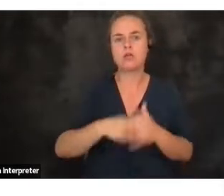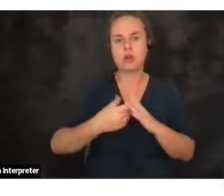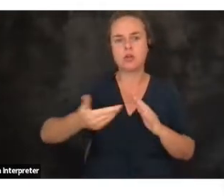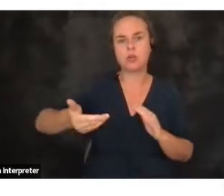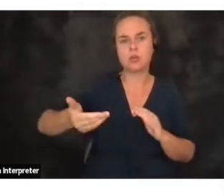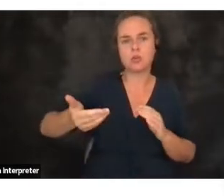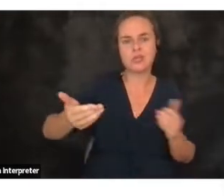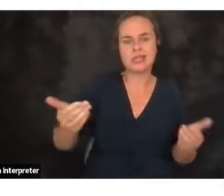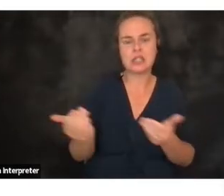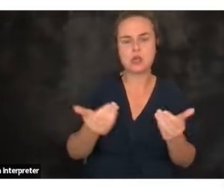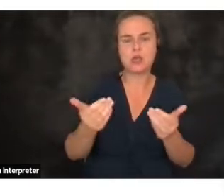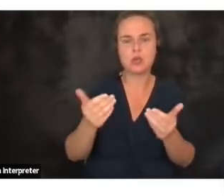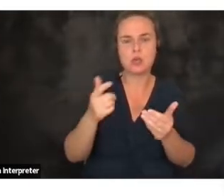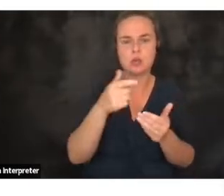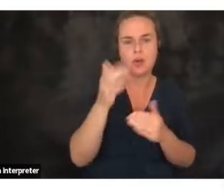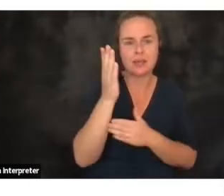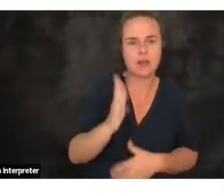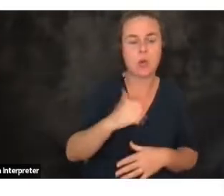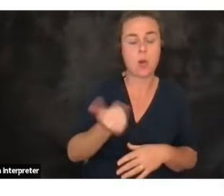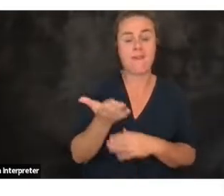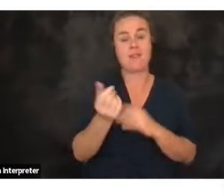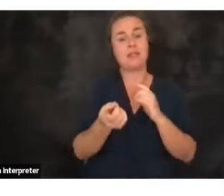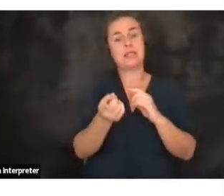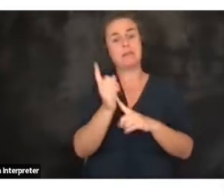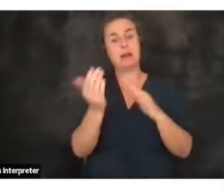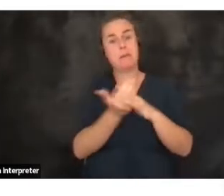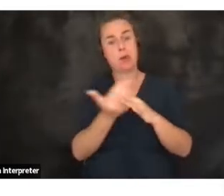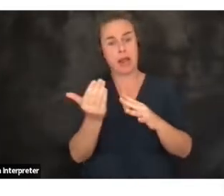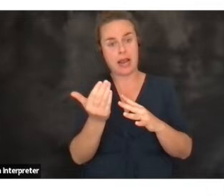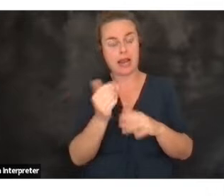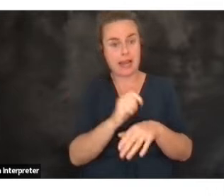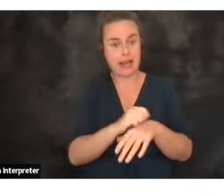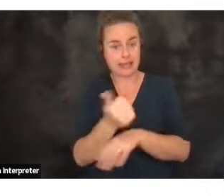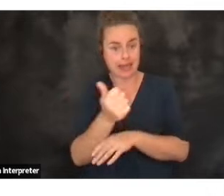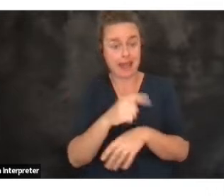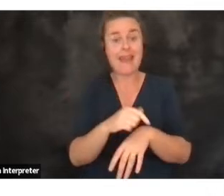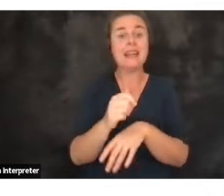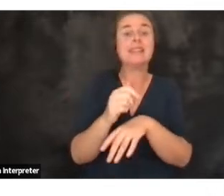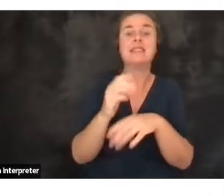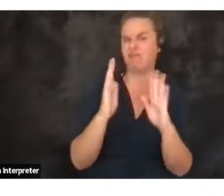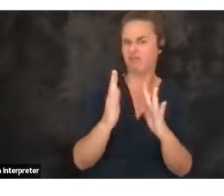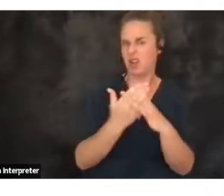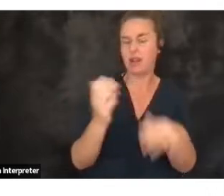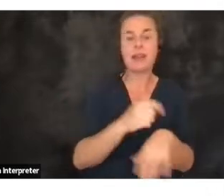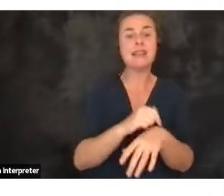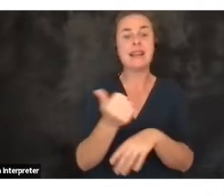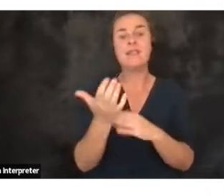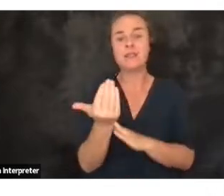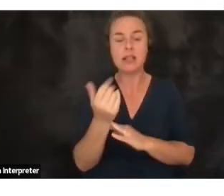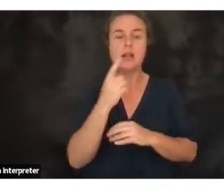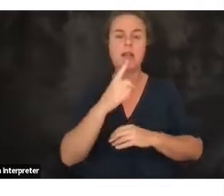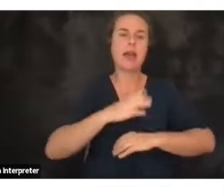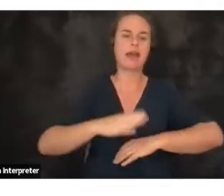We'll have a 15-minute break at 10. This big chunk of time in the middle, 10:15, the tabletop rounds, that is a